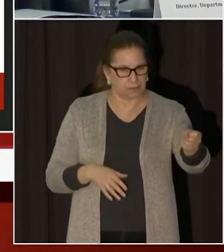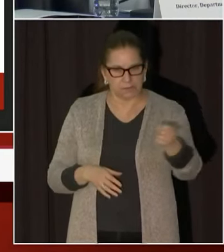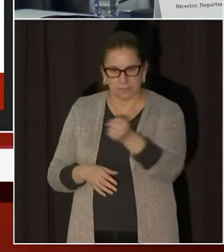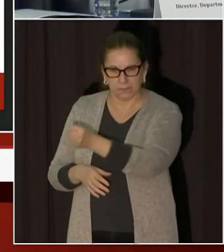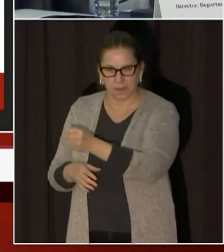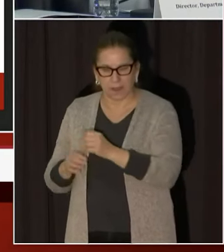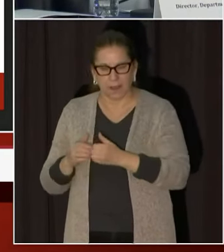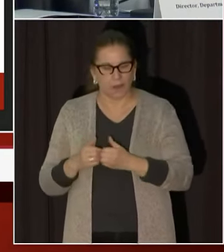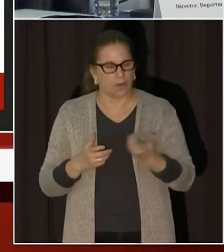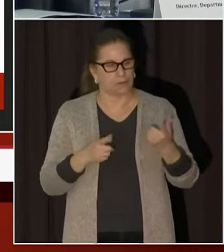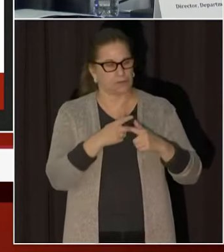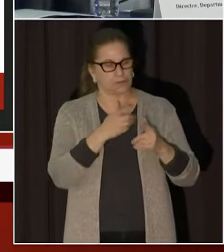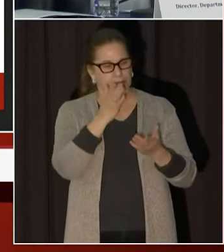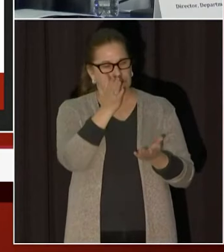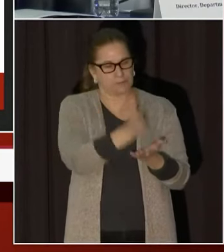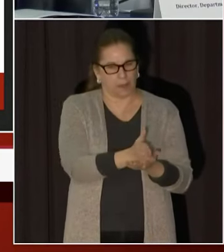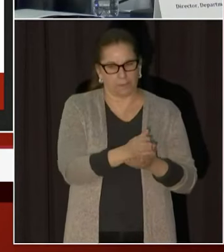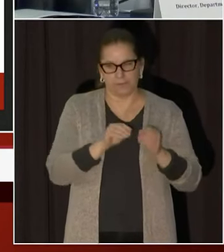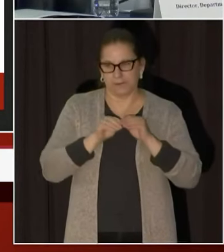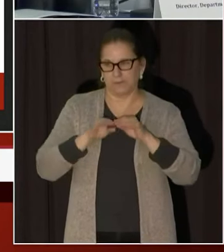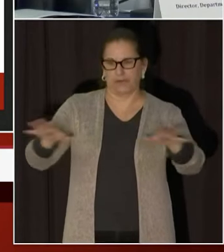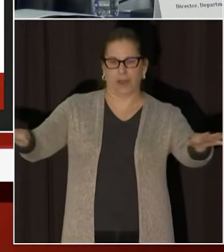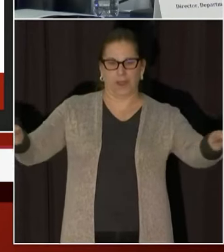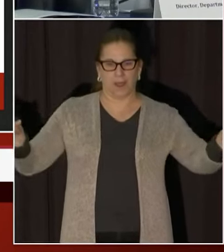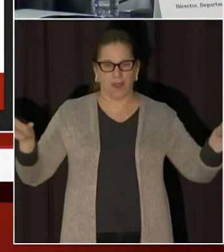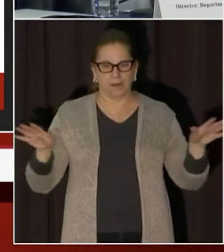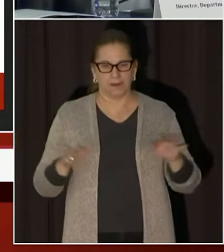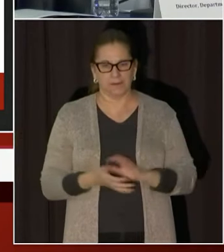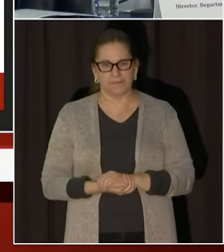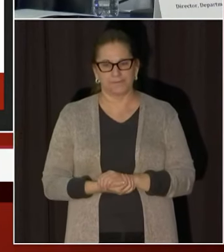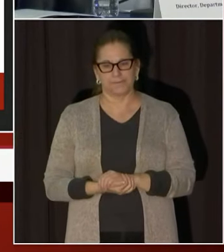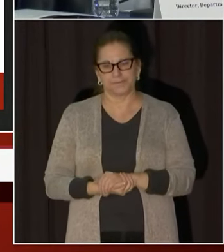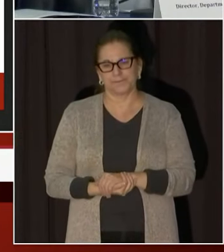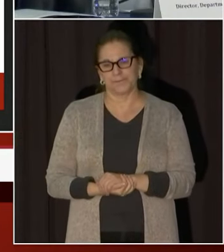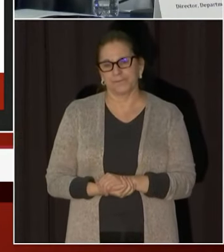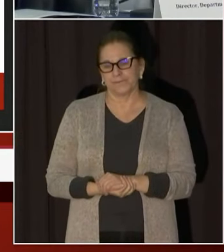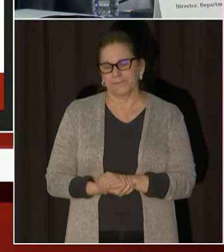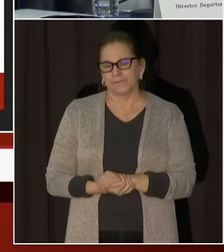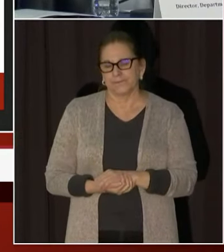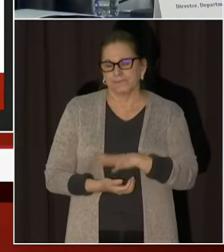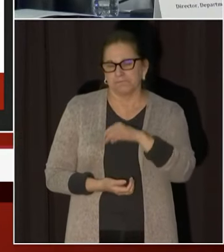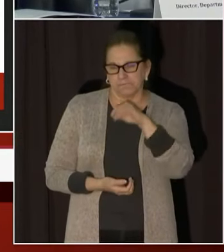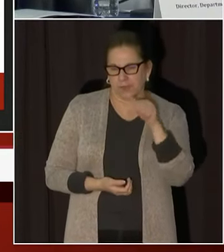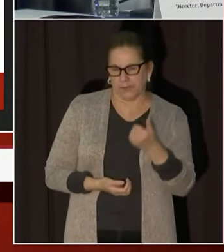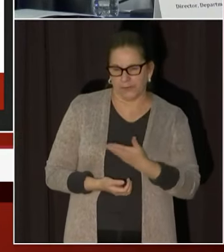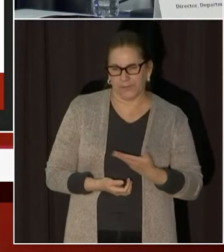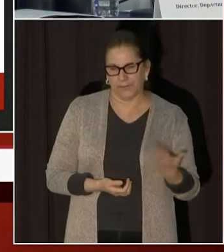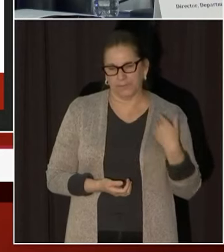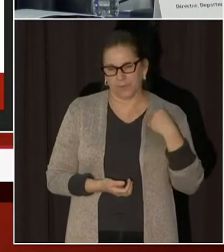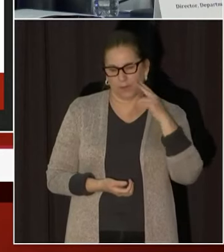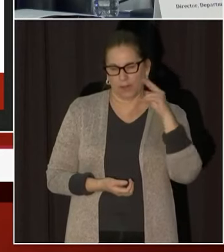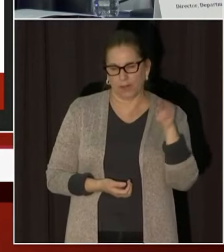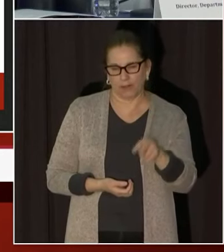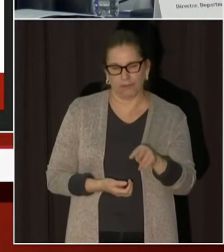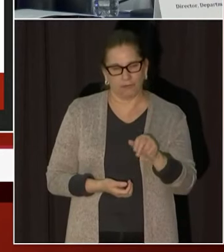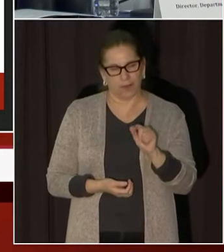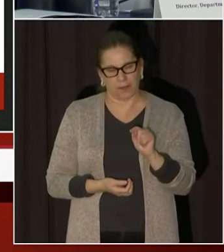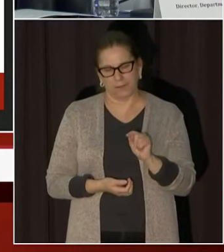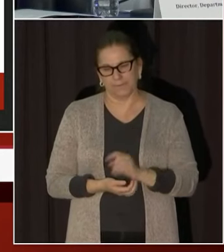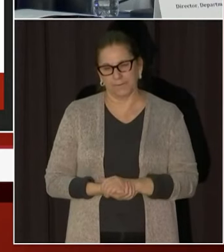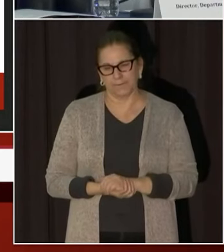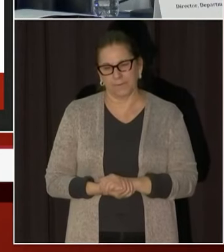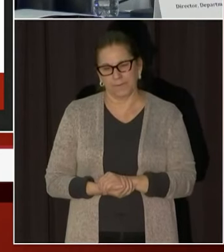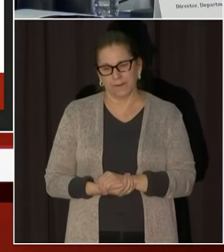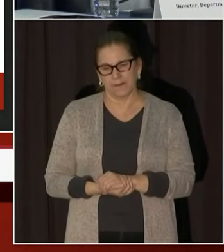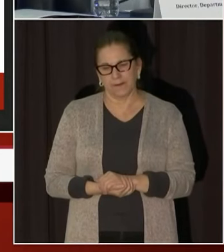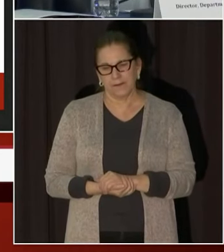ongoing transmission. So those, again, are the things that we are observing as it relates to patterns related